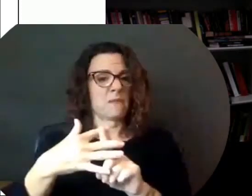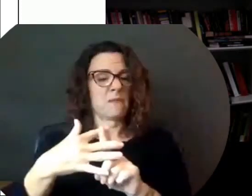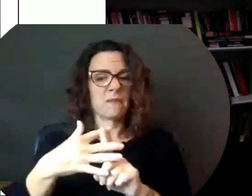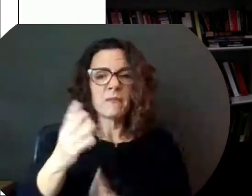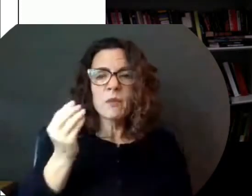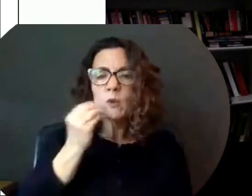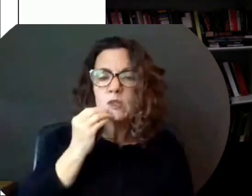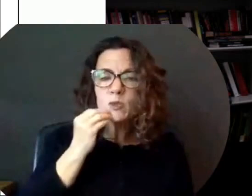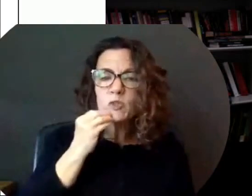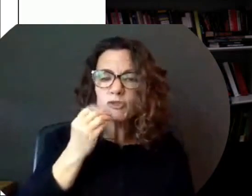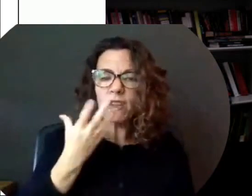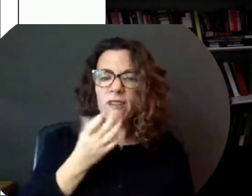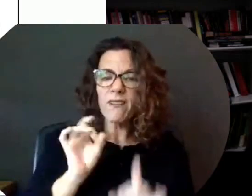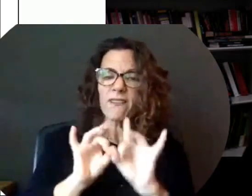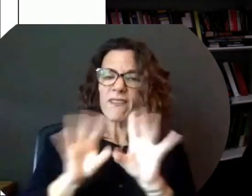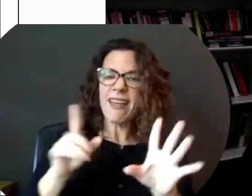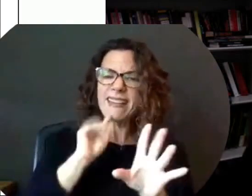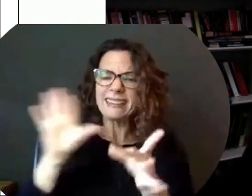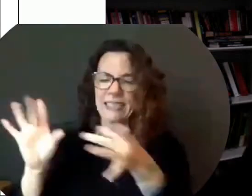1930 Rural Negro,